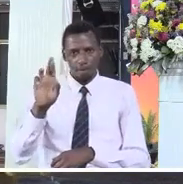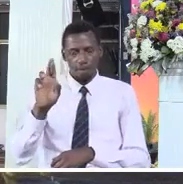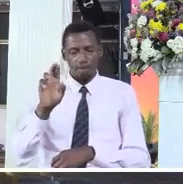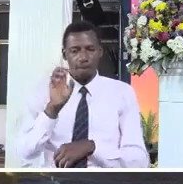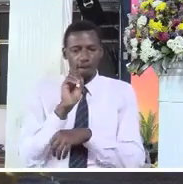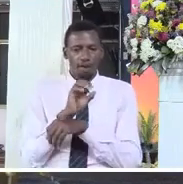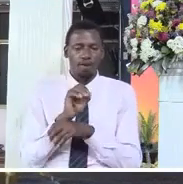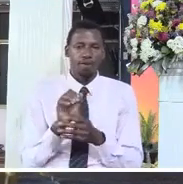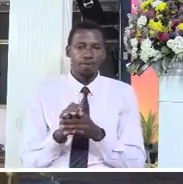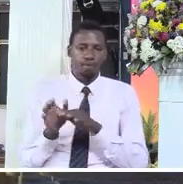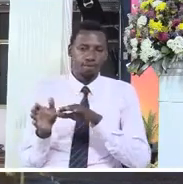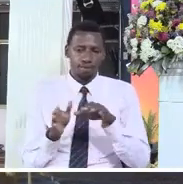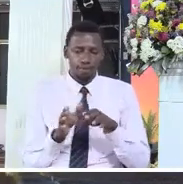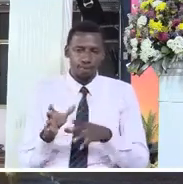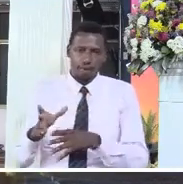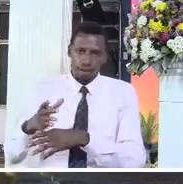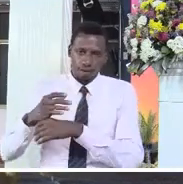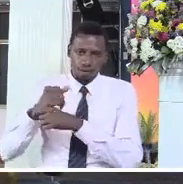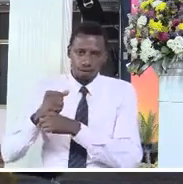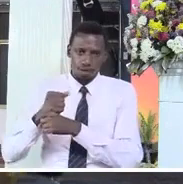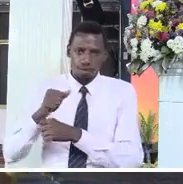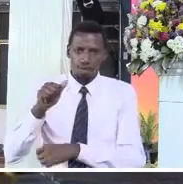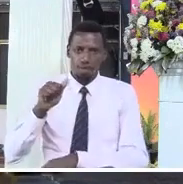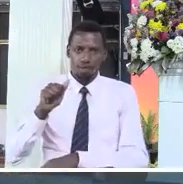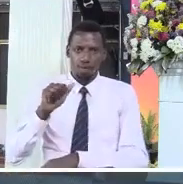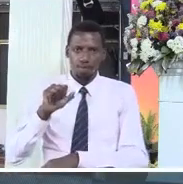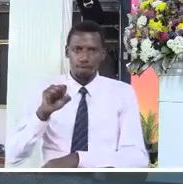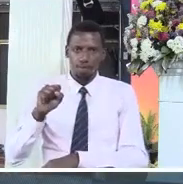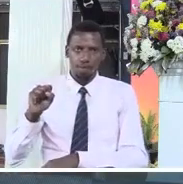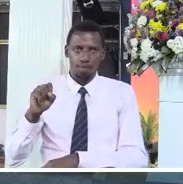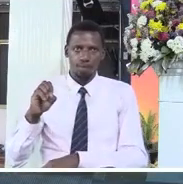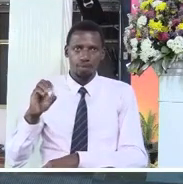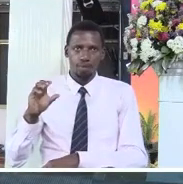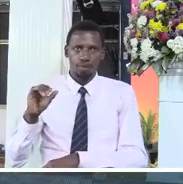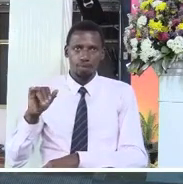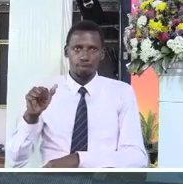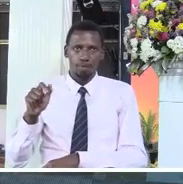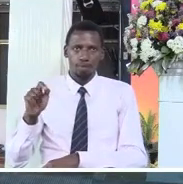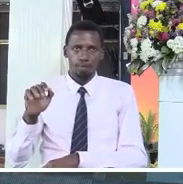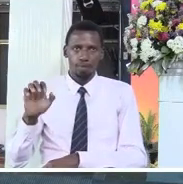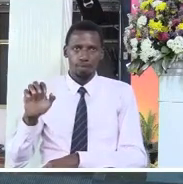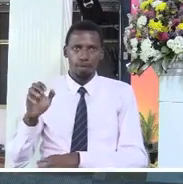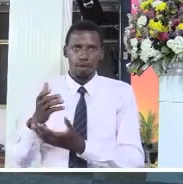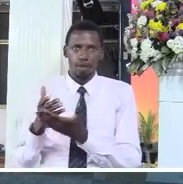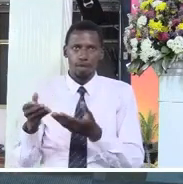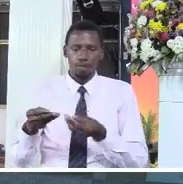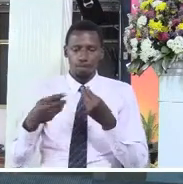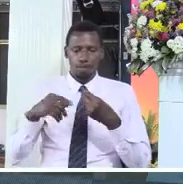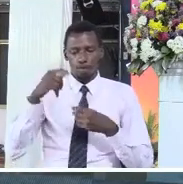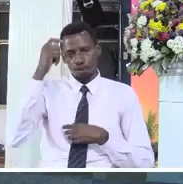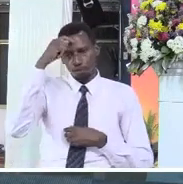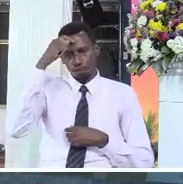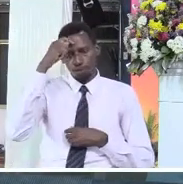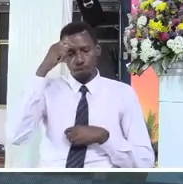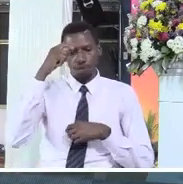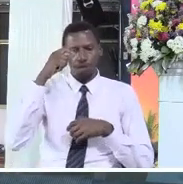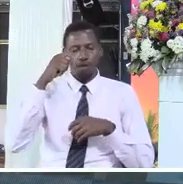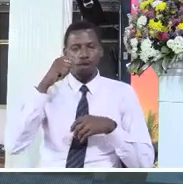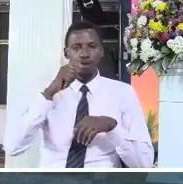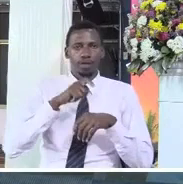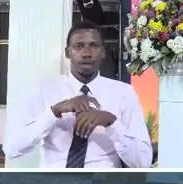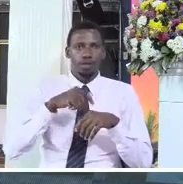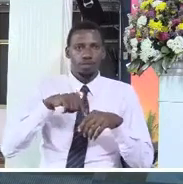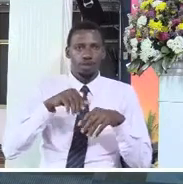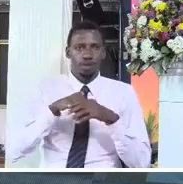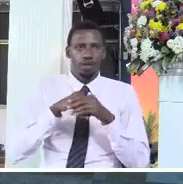on the associates. The associates really inspire us while we are in campus, because we have gone there to study, of